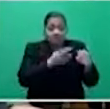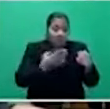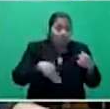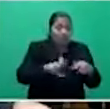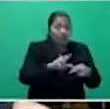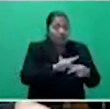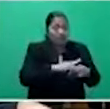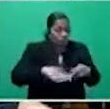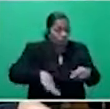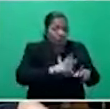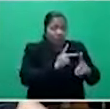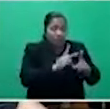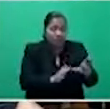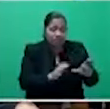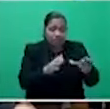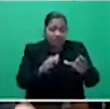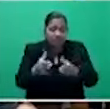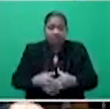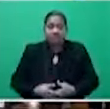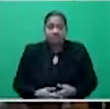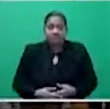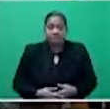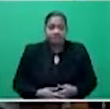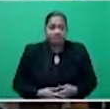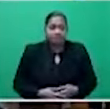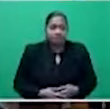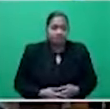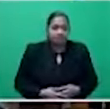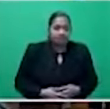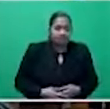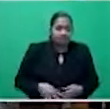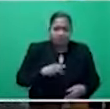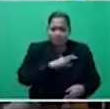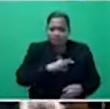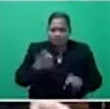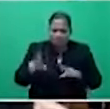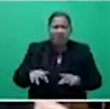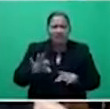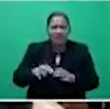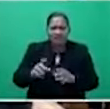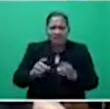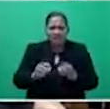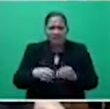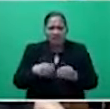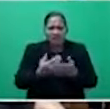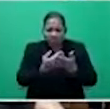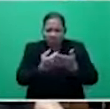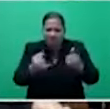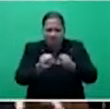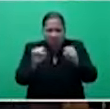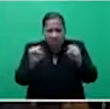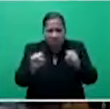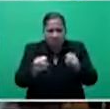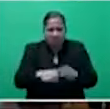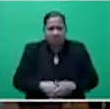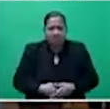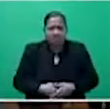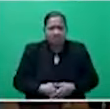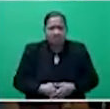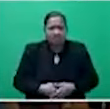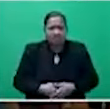party to not castigate the electoral system. On one hand, you castigate the electoral system,